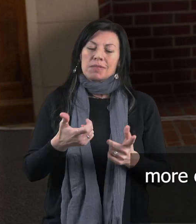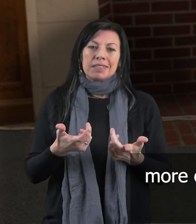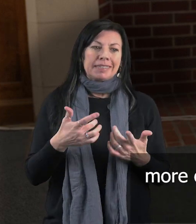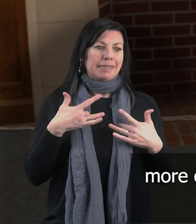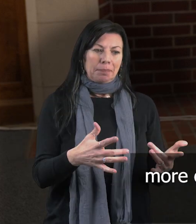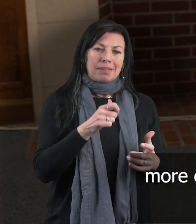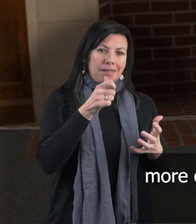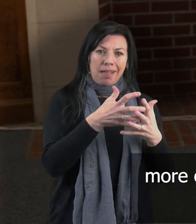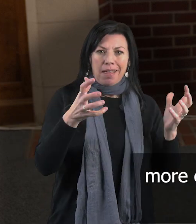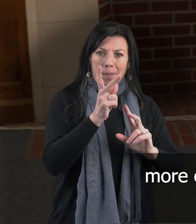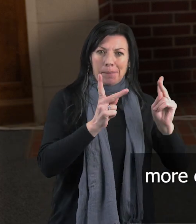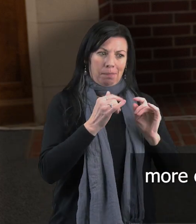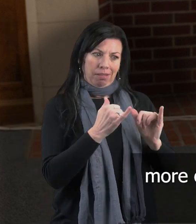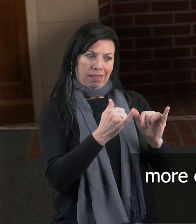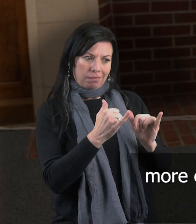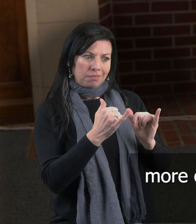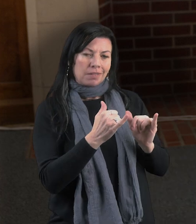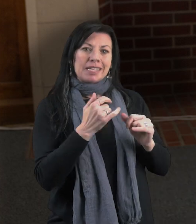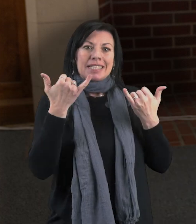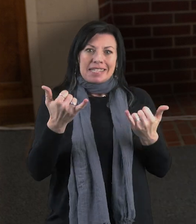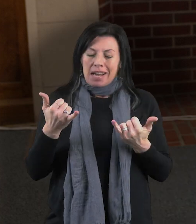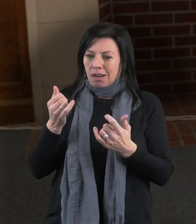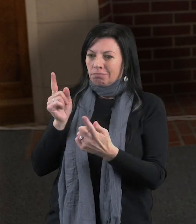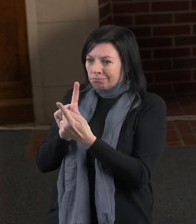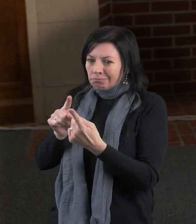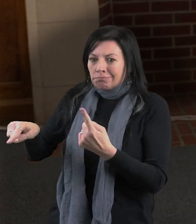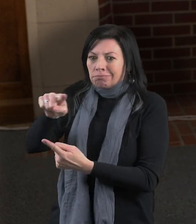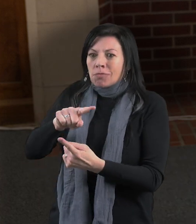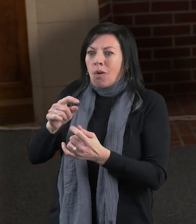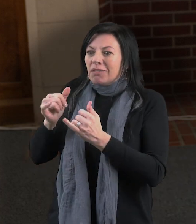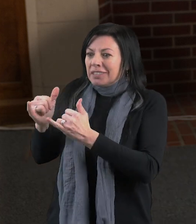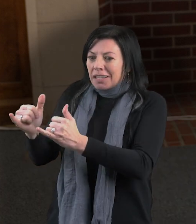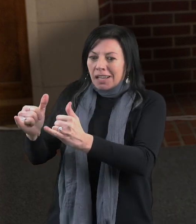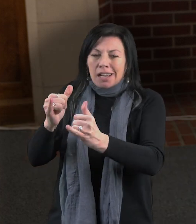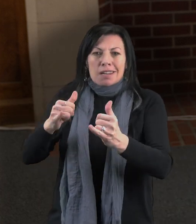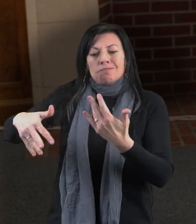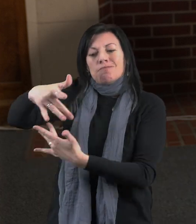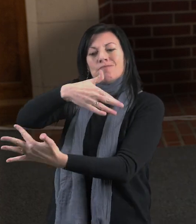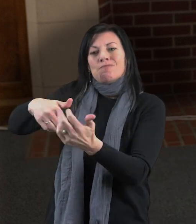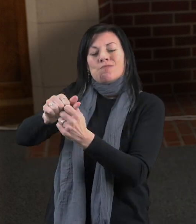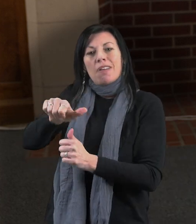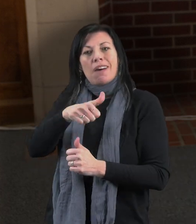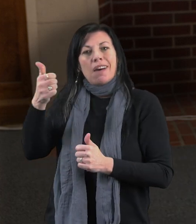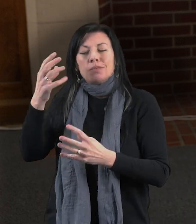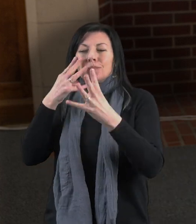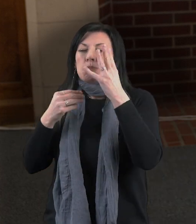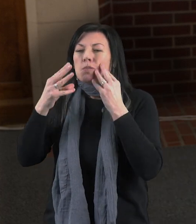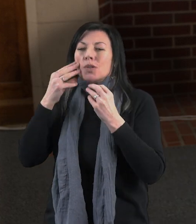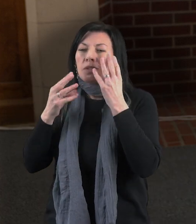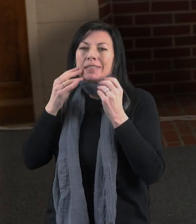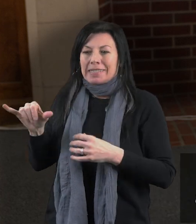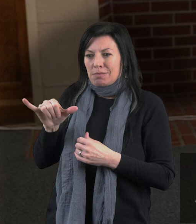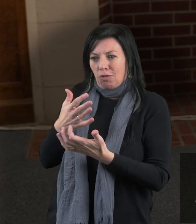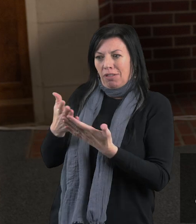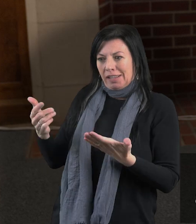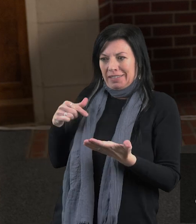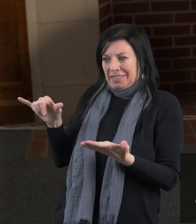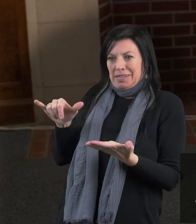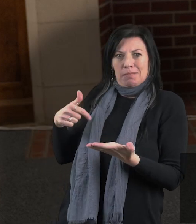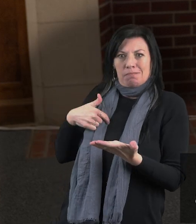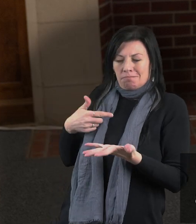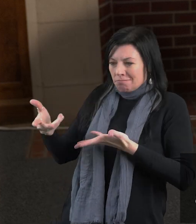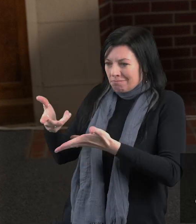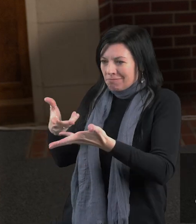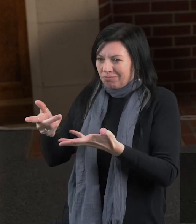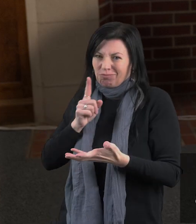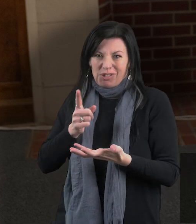where there's not a lot of people who are like you. It's nice to be around others who experience similar things that